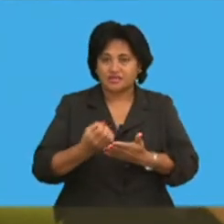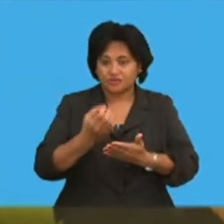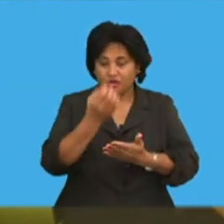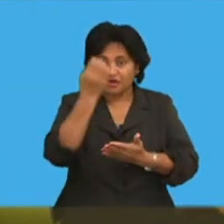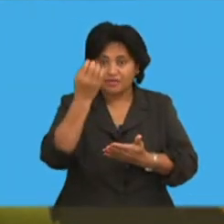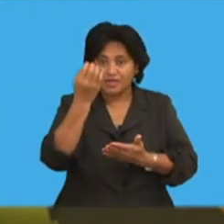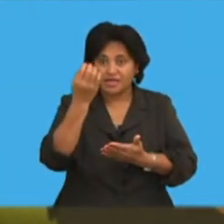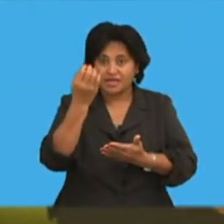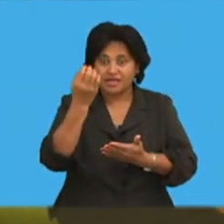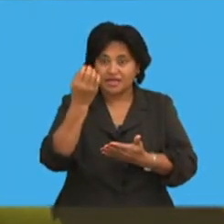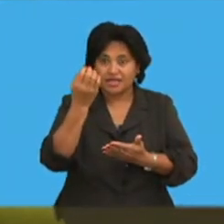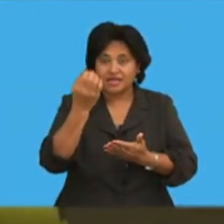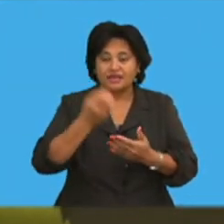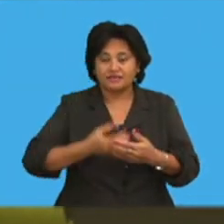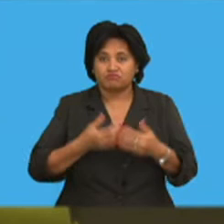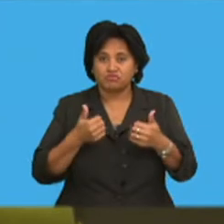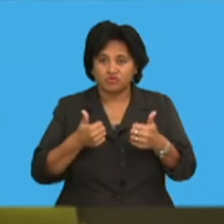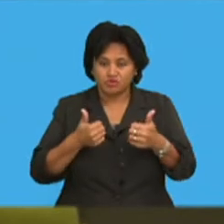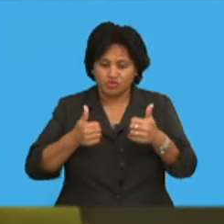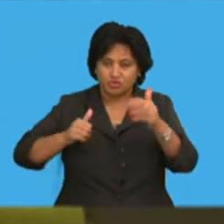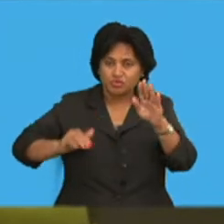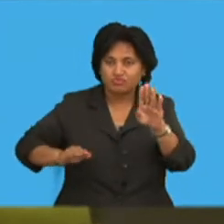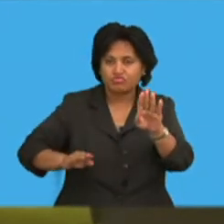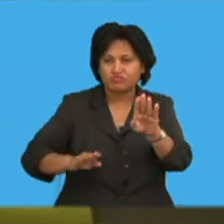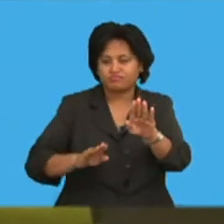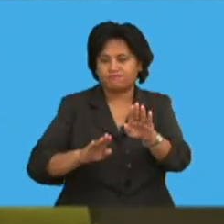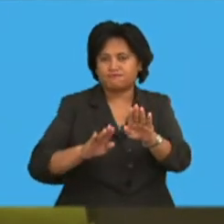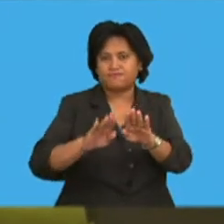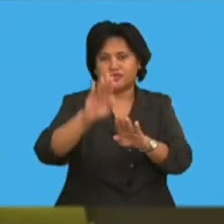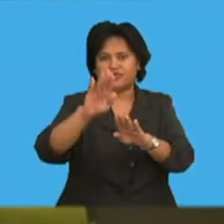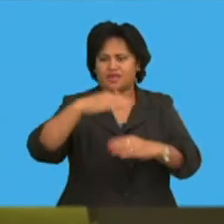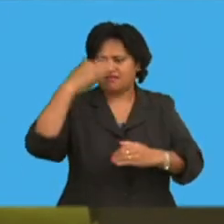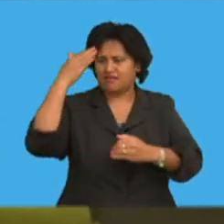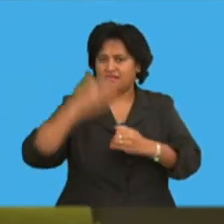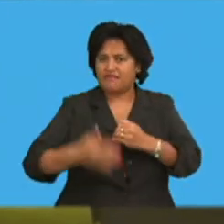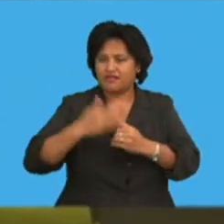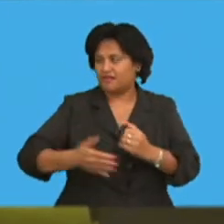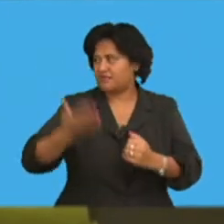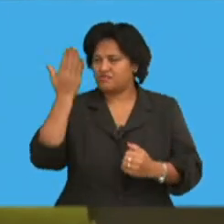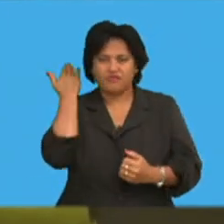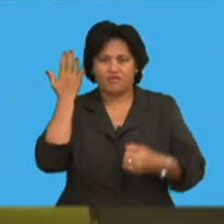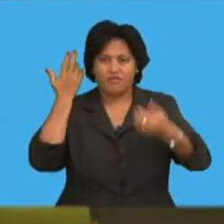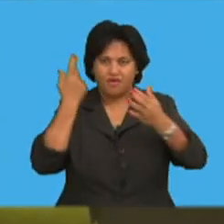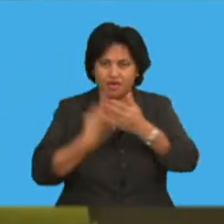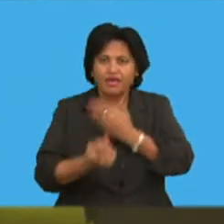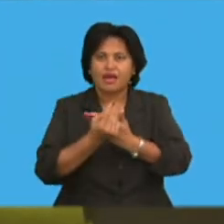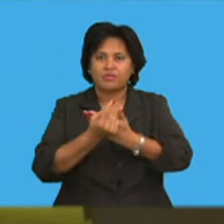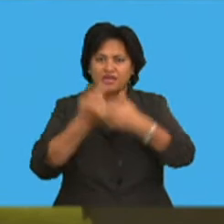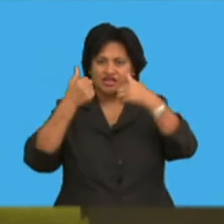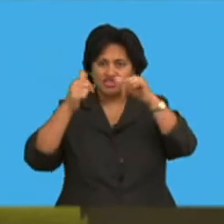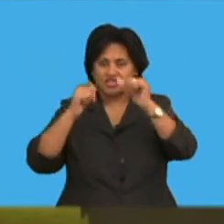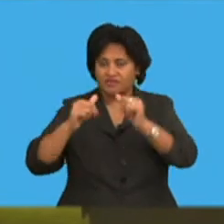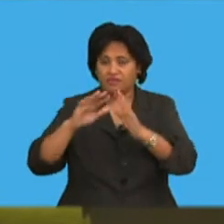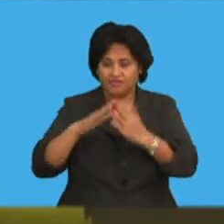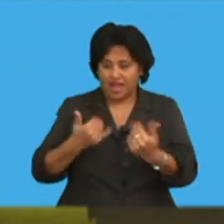experiencing unprecedented levels of growth, which has never ever been achieved before, Madam Speaker. Yeah. We've had 8 years